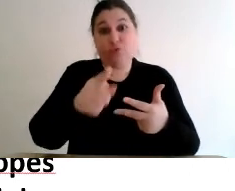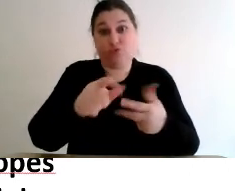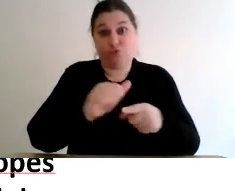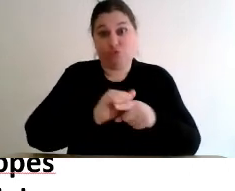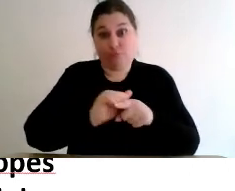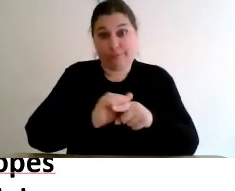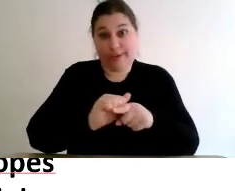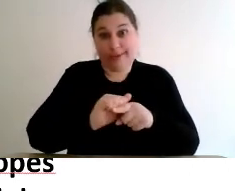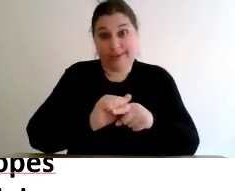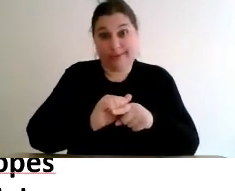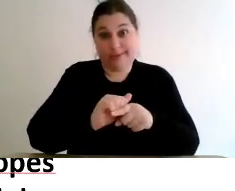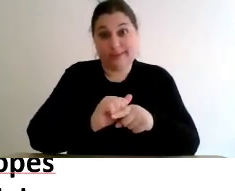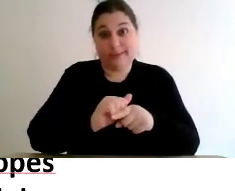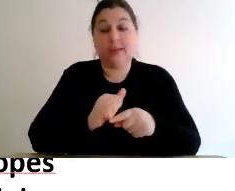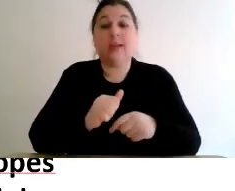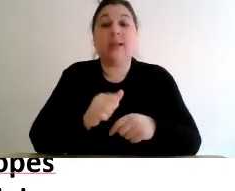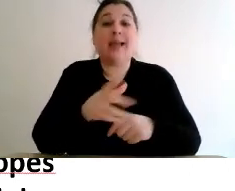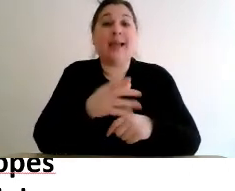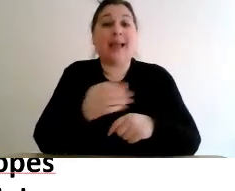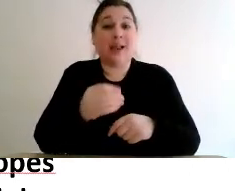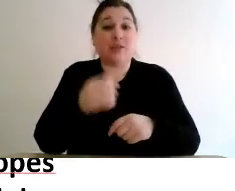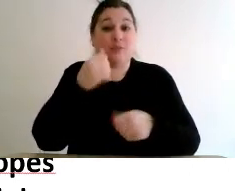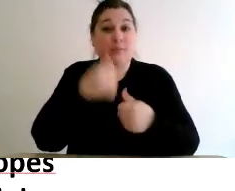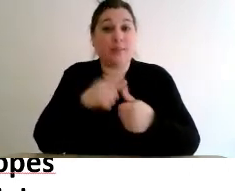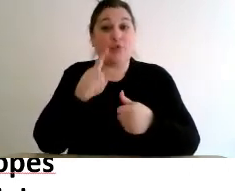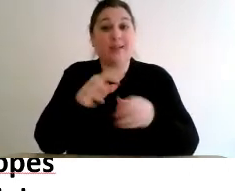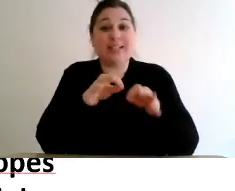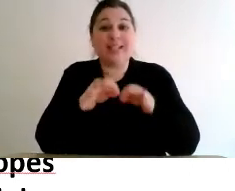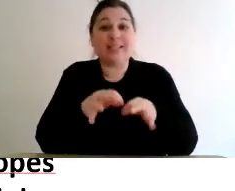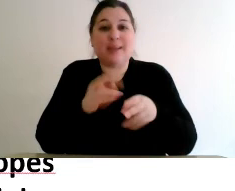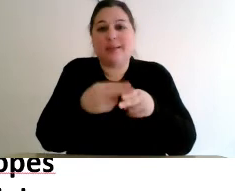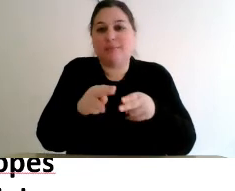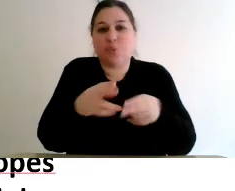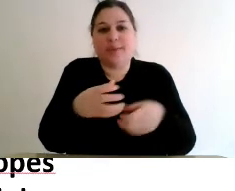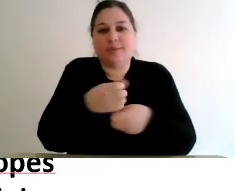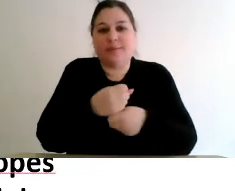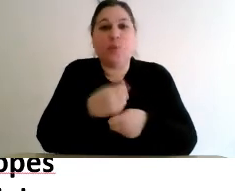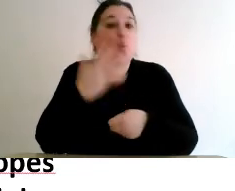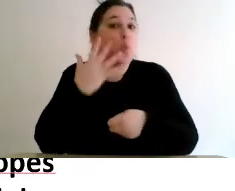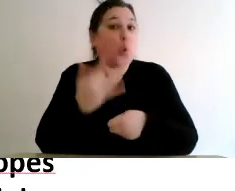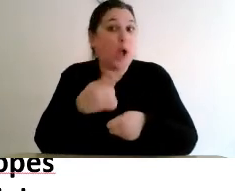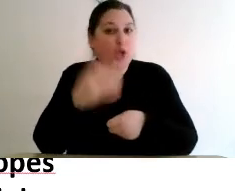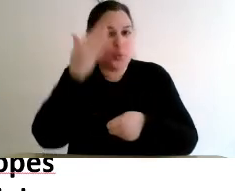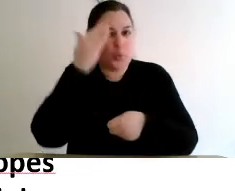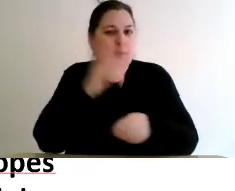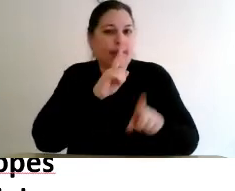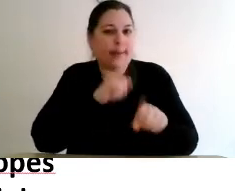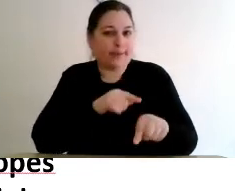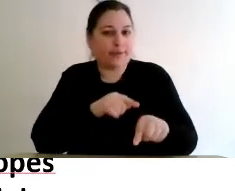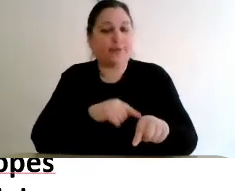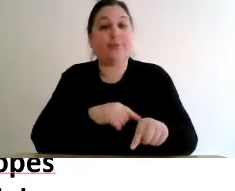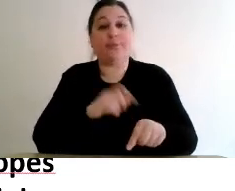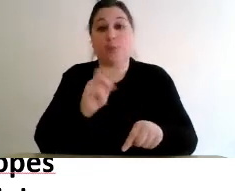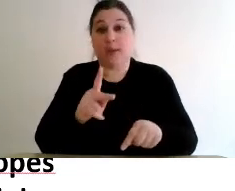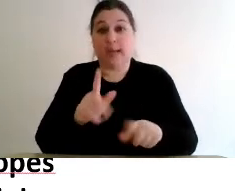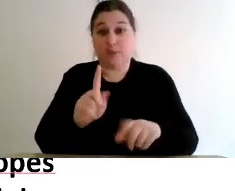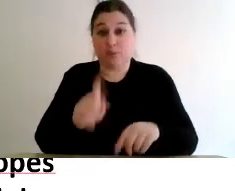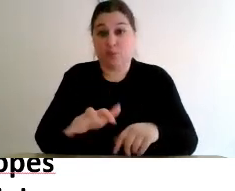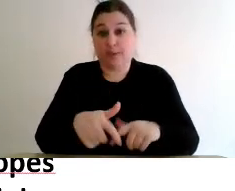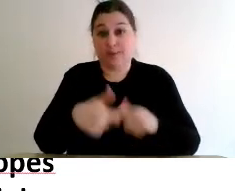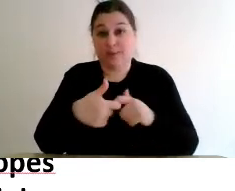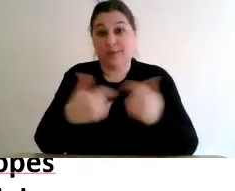And make sure you have a short reason as to why you believe that's so. Go ahead, press pause now to practice. Come back when you're done.